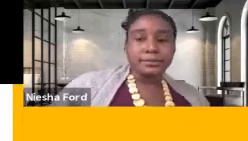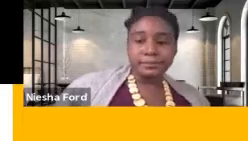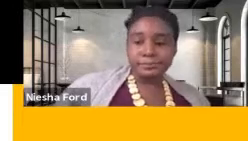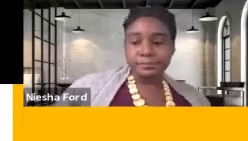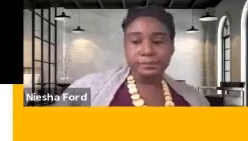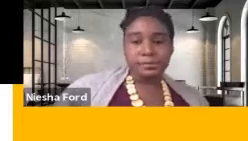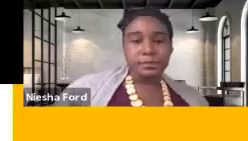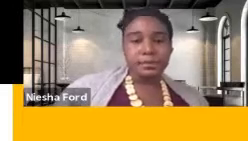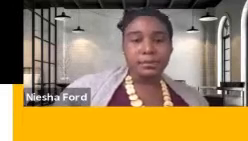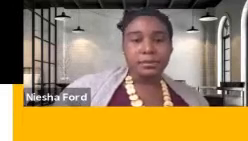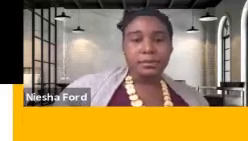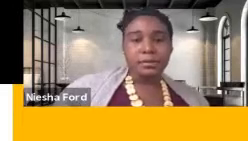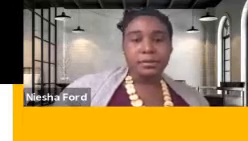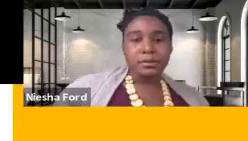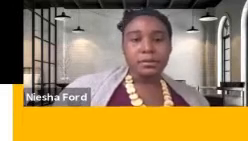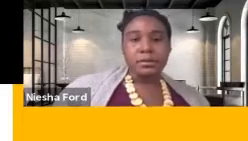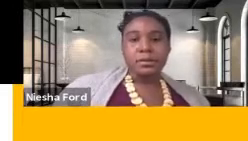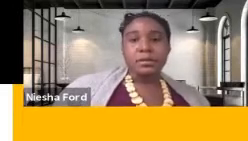audience.